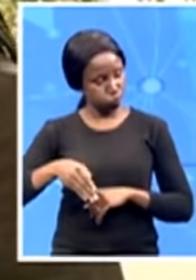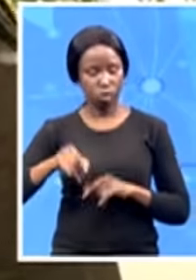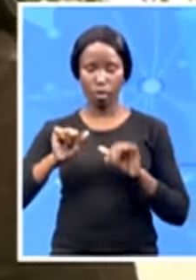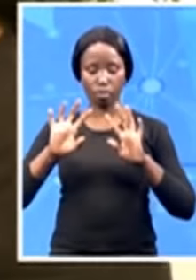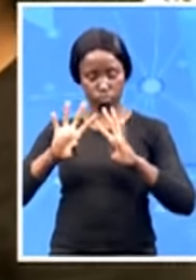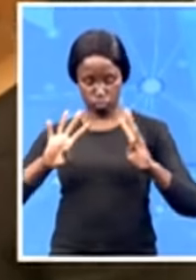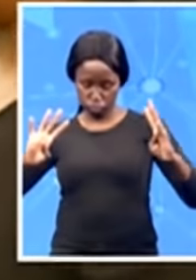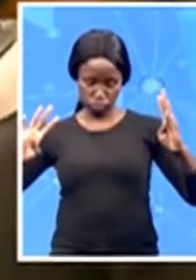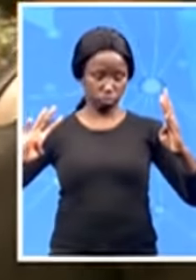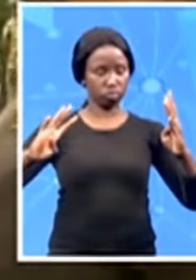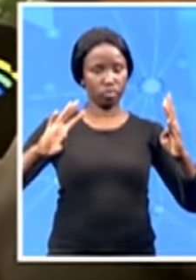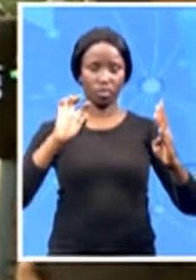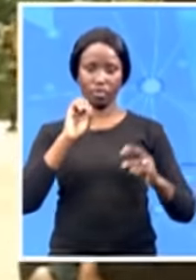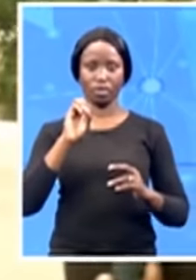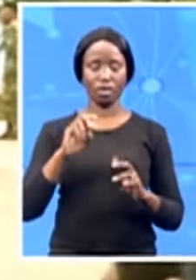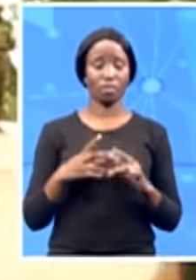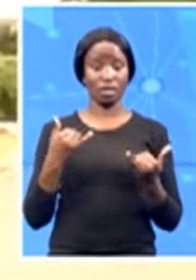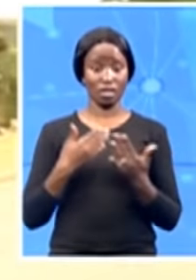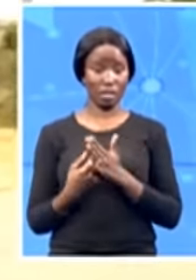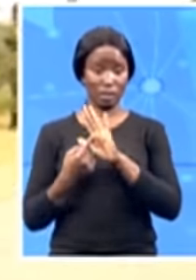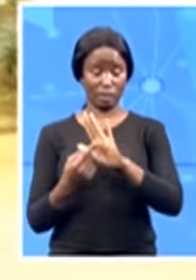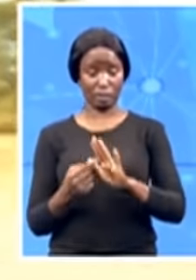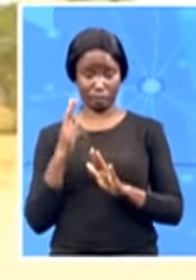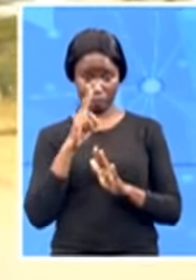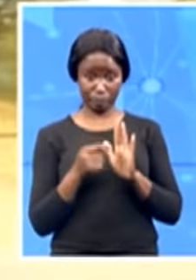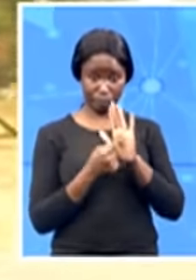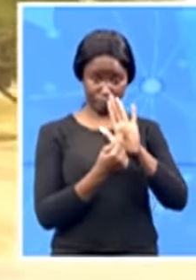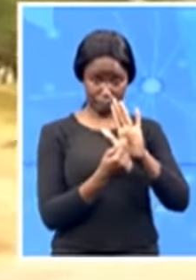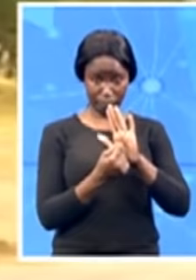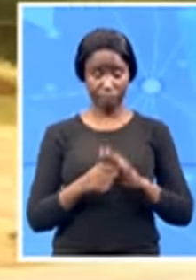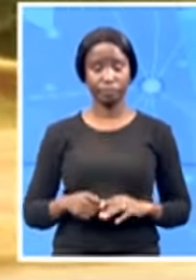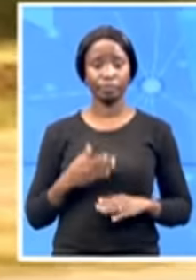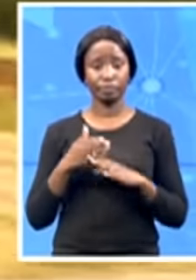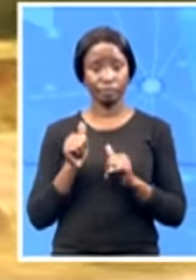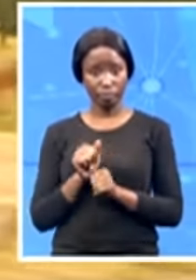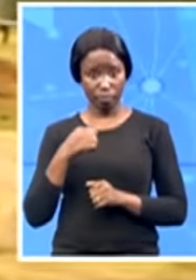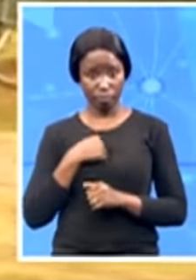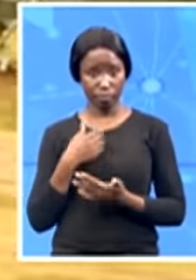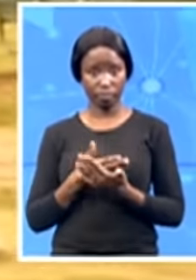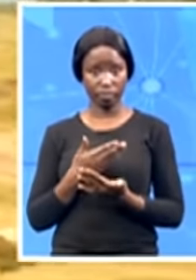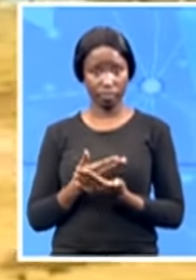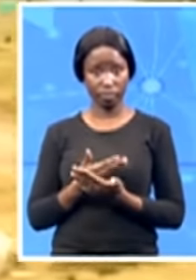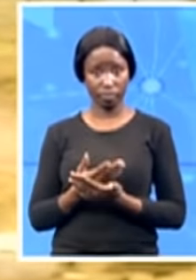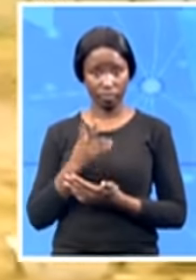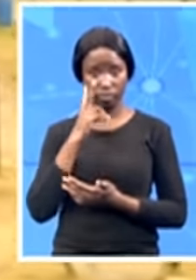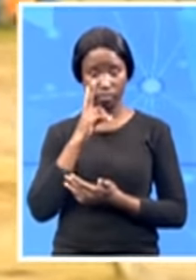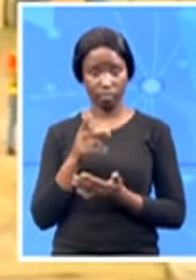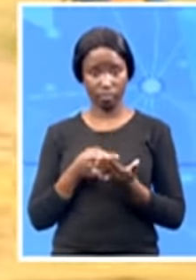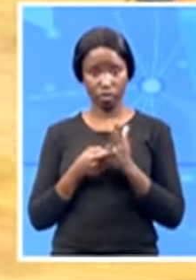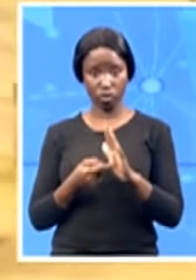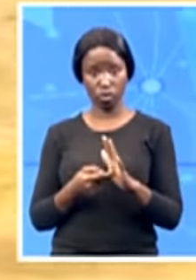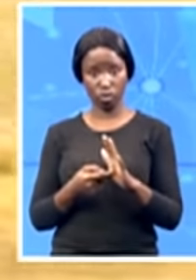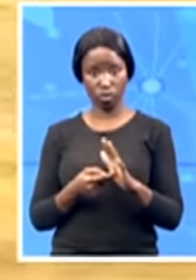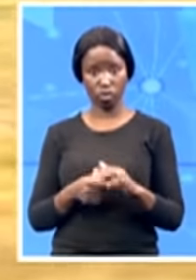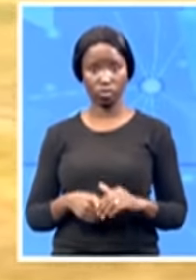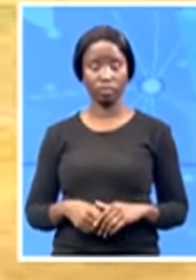of shot a little bit for my colleague Nkandla just to show you that is across the road from where we